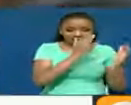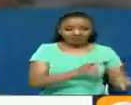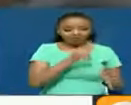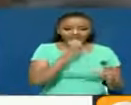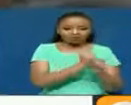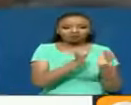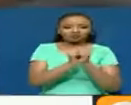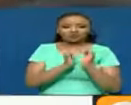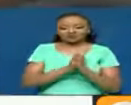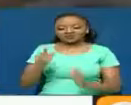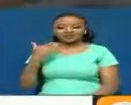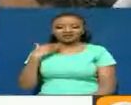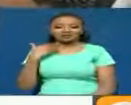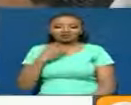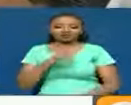theft.